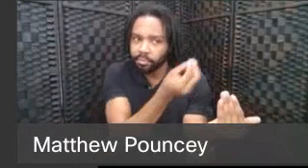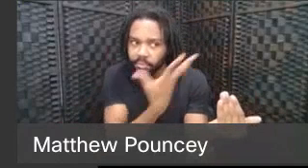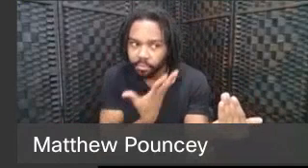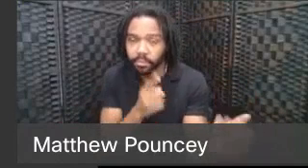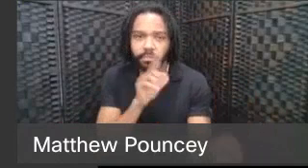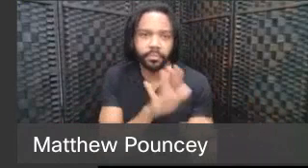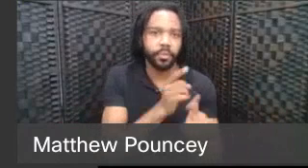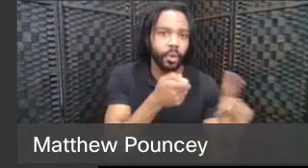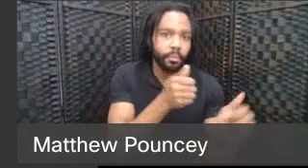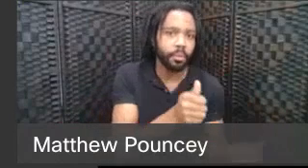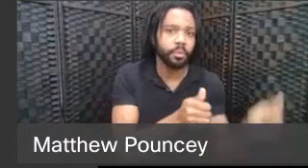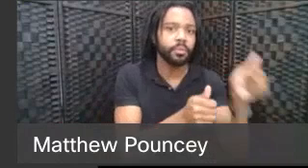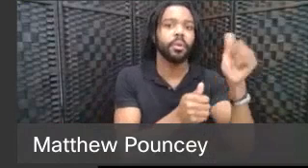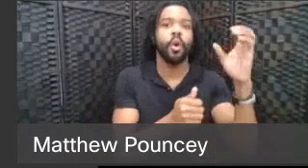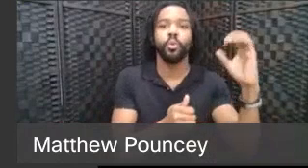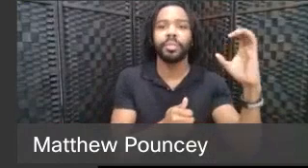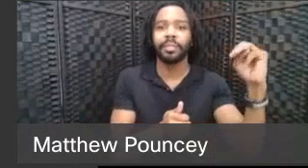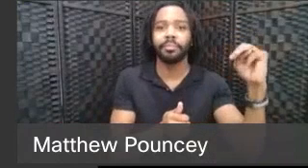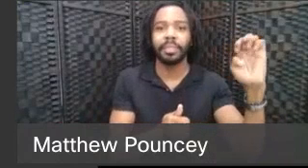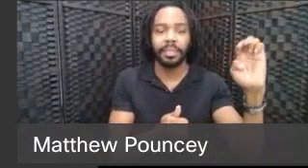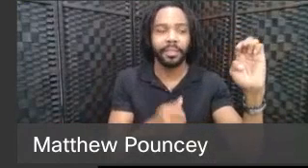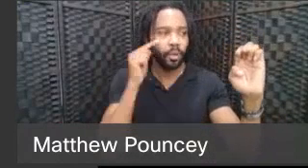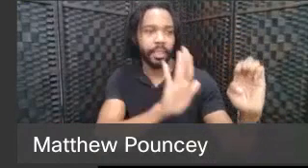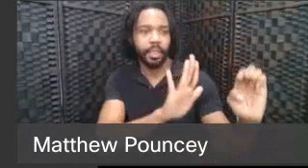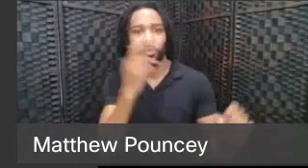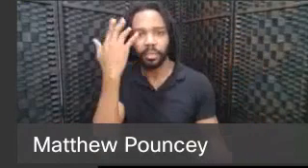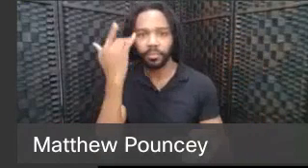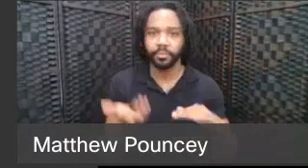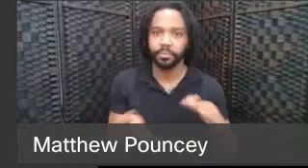confirmation from OCME regarding the final cause of death.